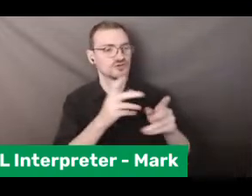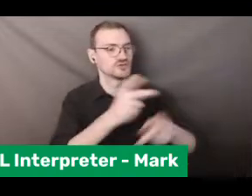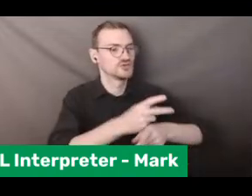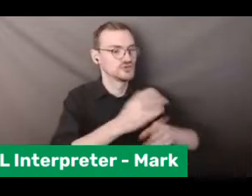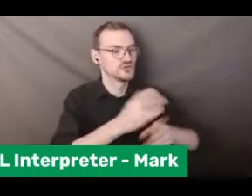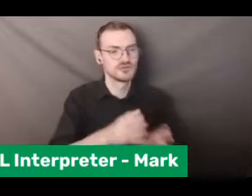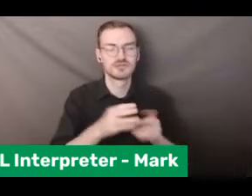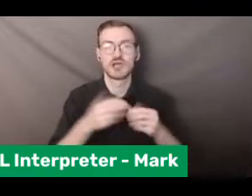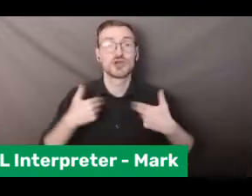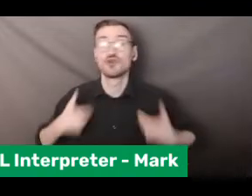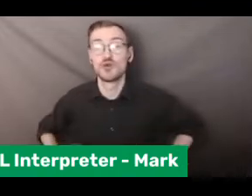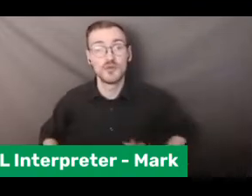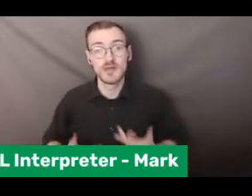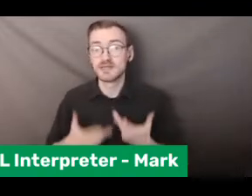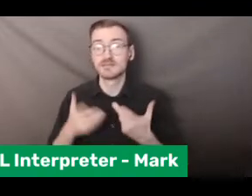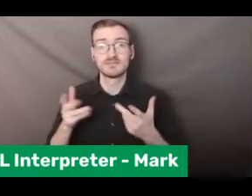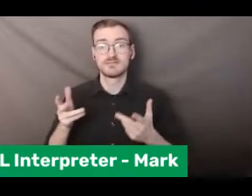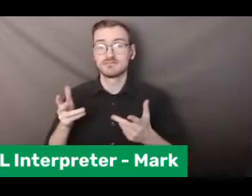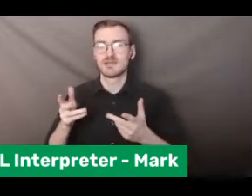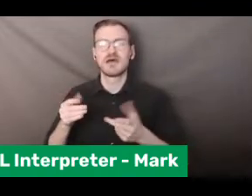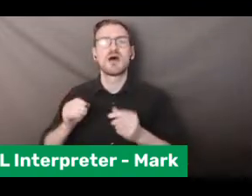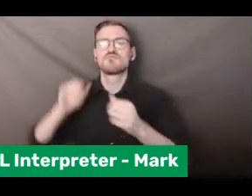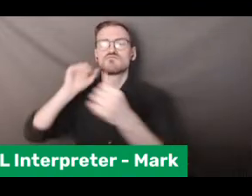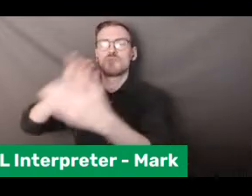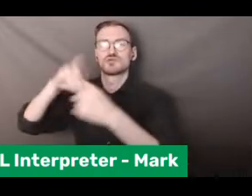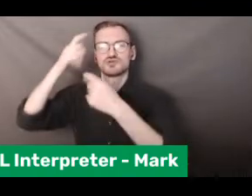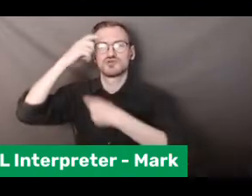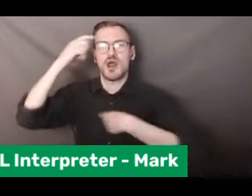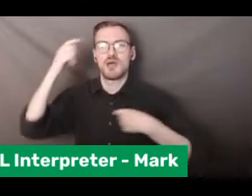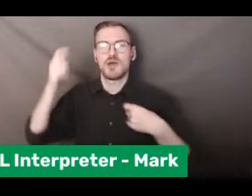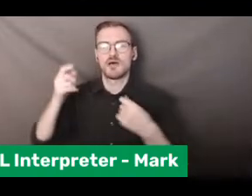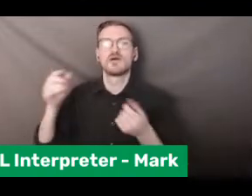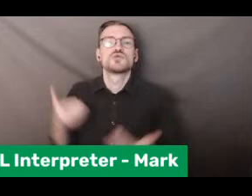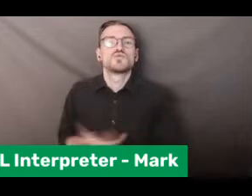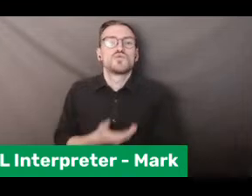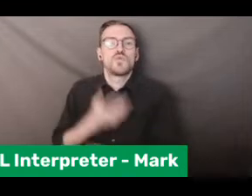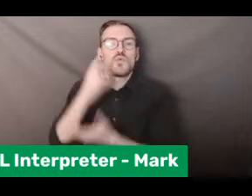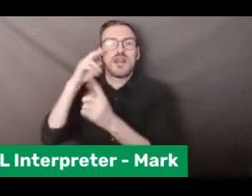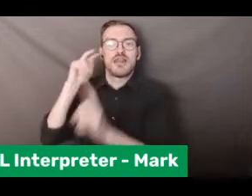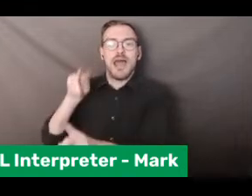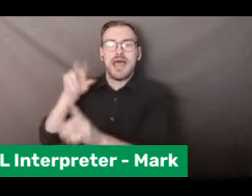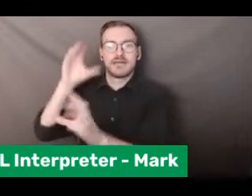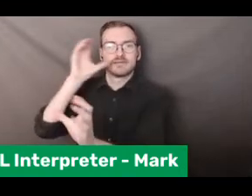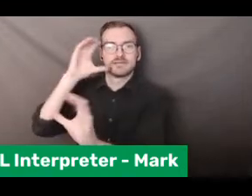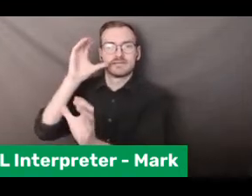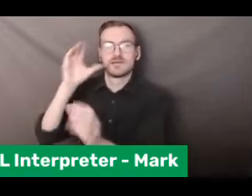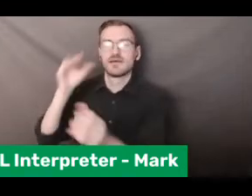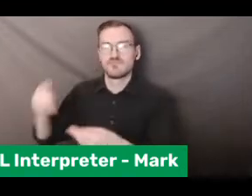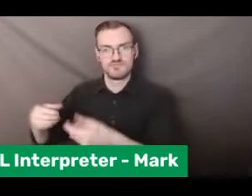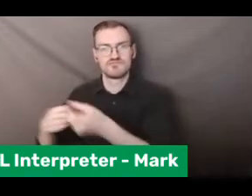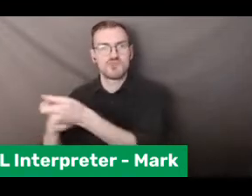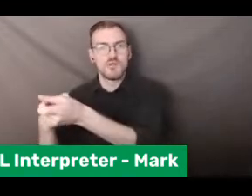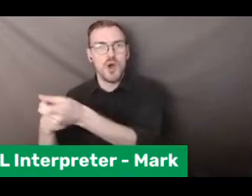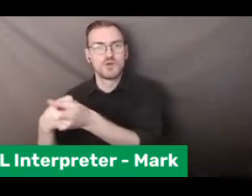to approach trauma with a fresh lens that promotes a holistic view of healing from traumatic